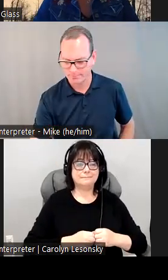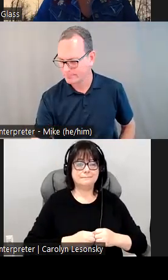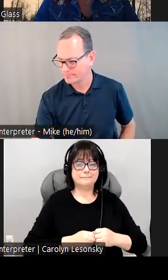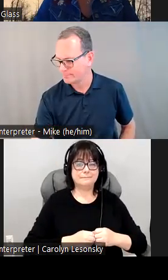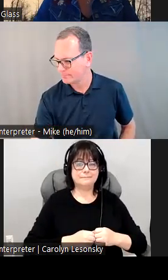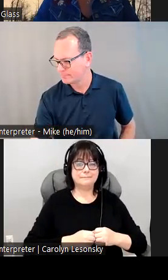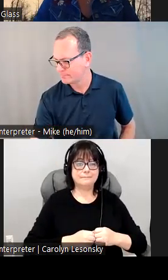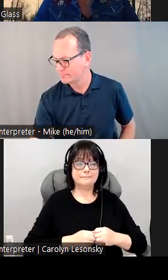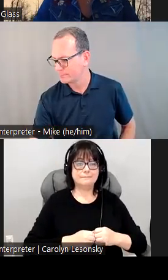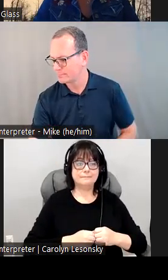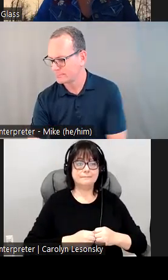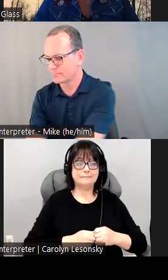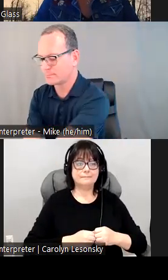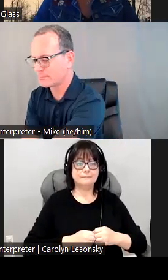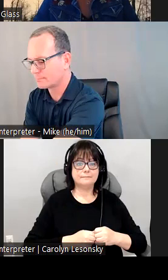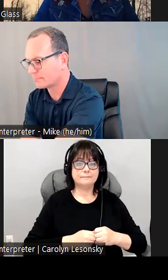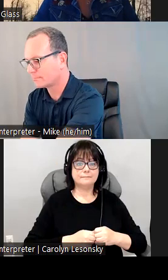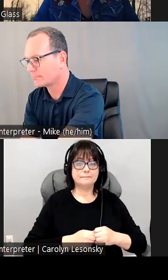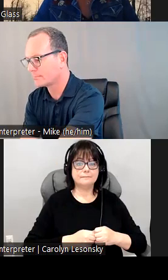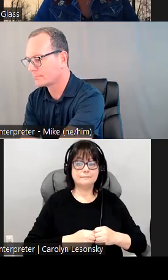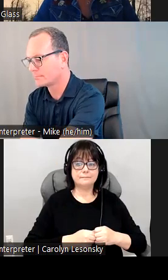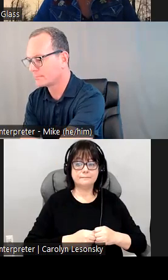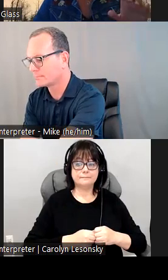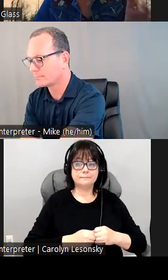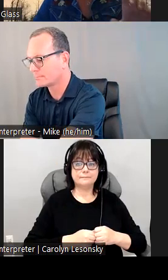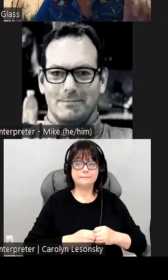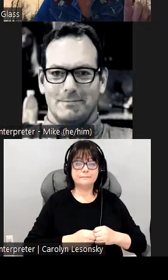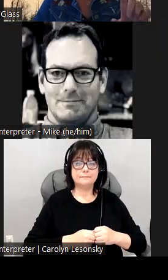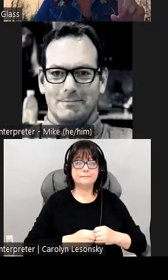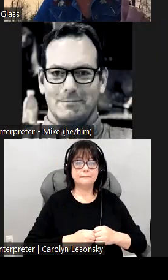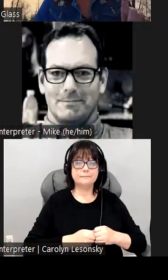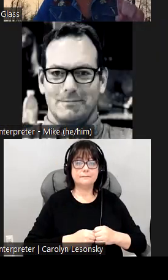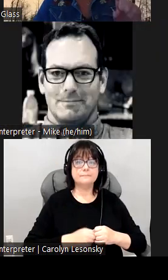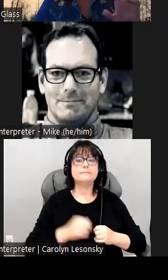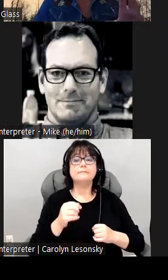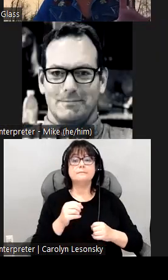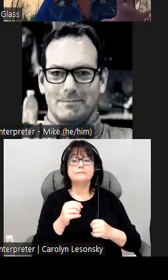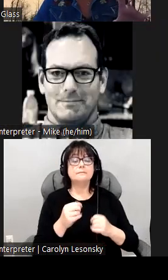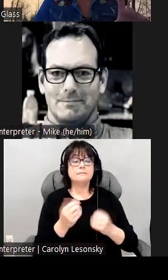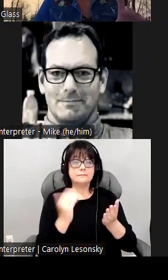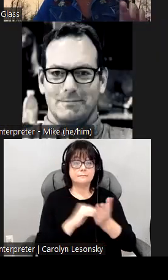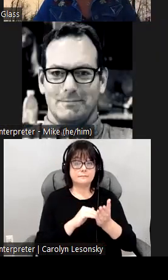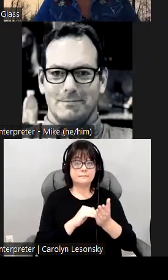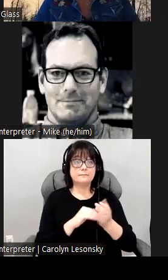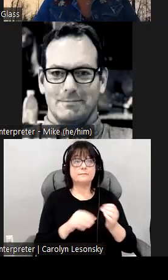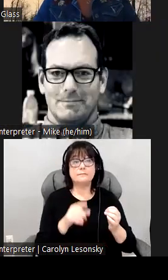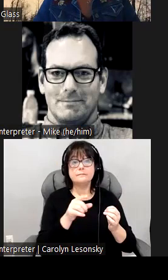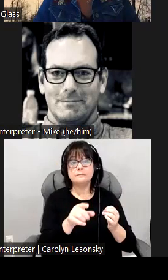And then just briefly, one more look at the performance measures just in the current iteration in phase